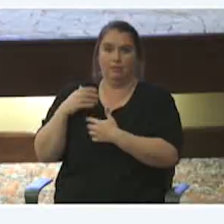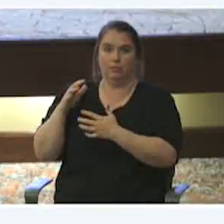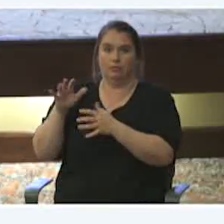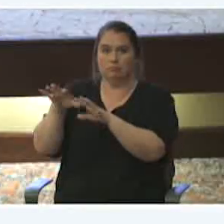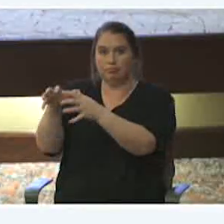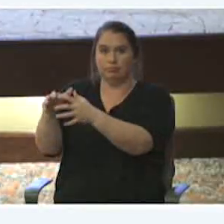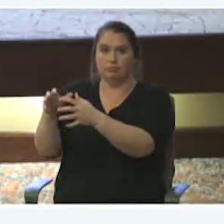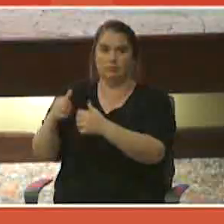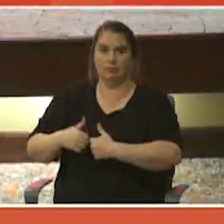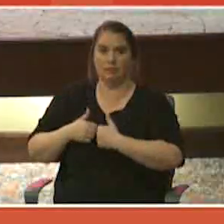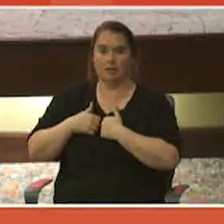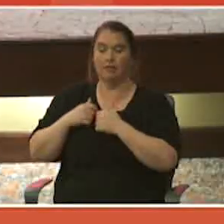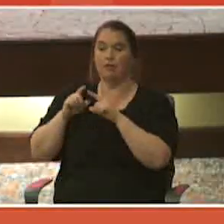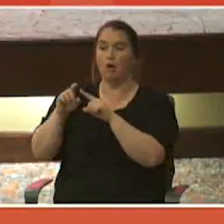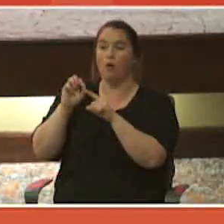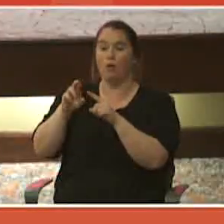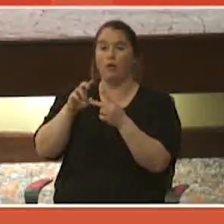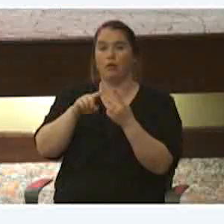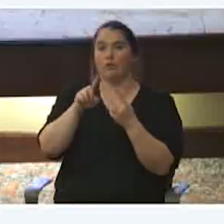economy.